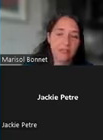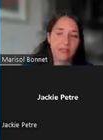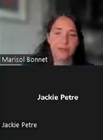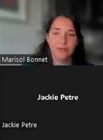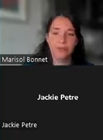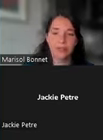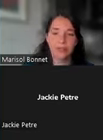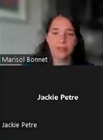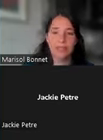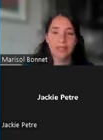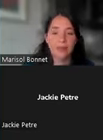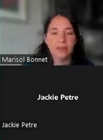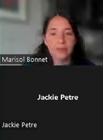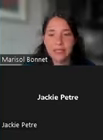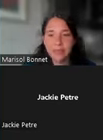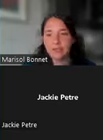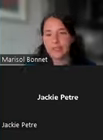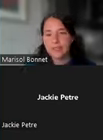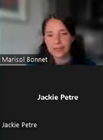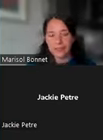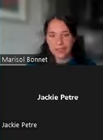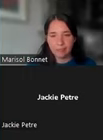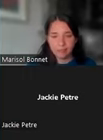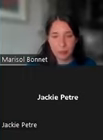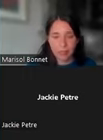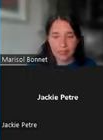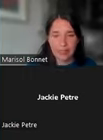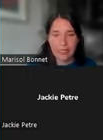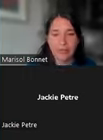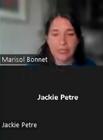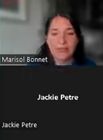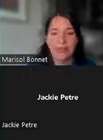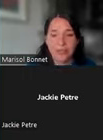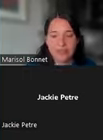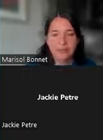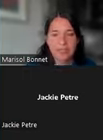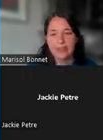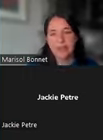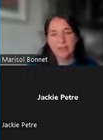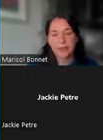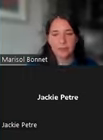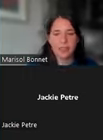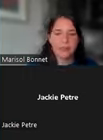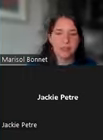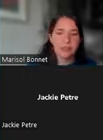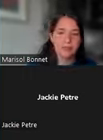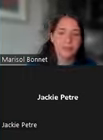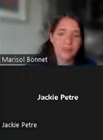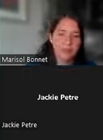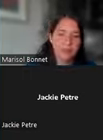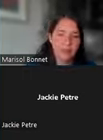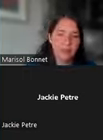and reconstruction of the grid, while also keeping in mind that we have to plan in the context of meeting the island's renewable energy